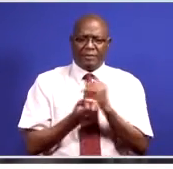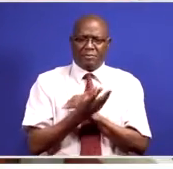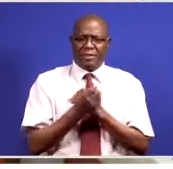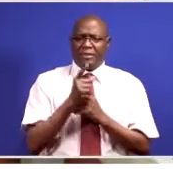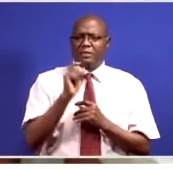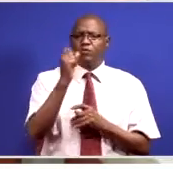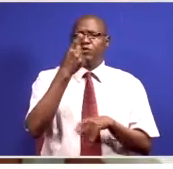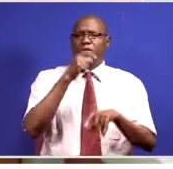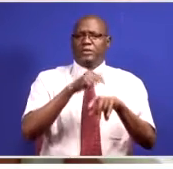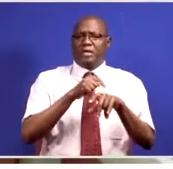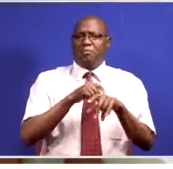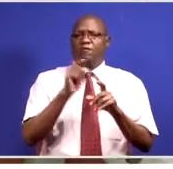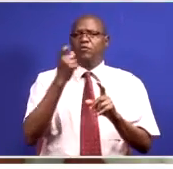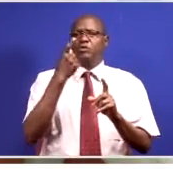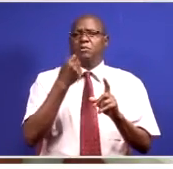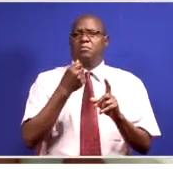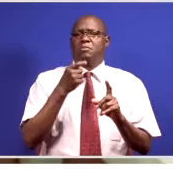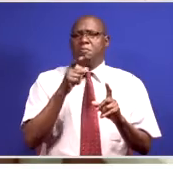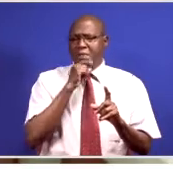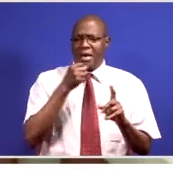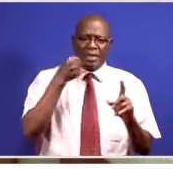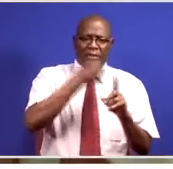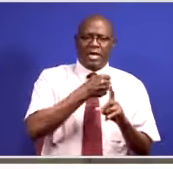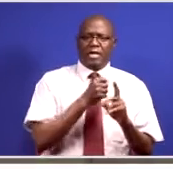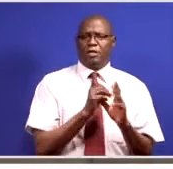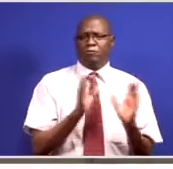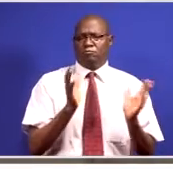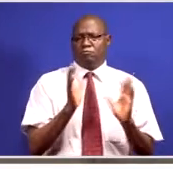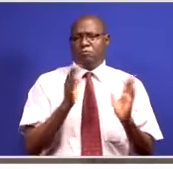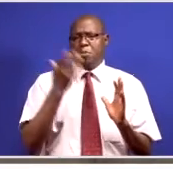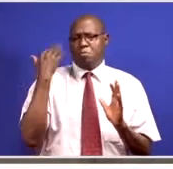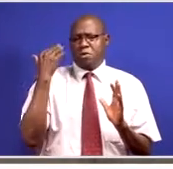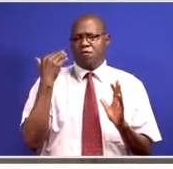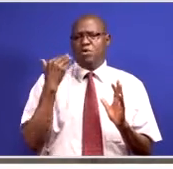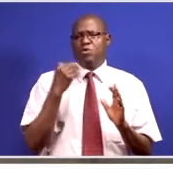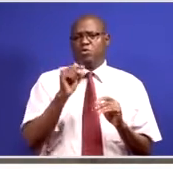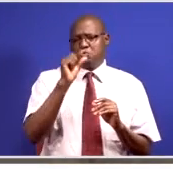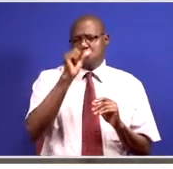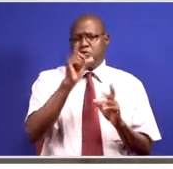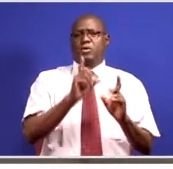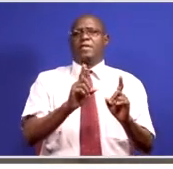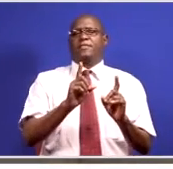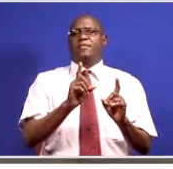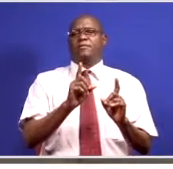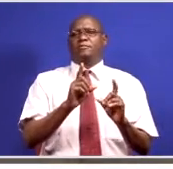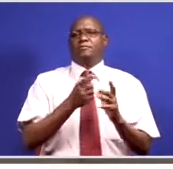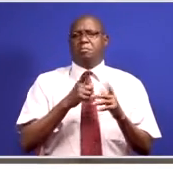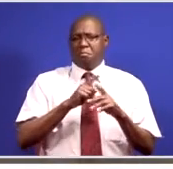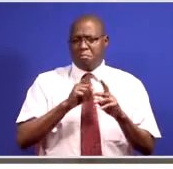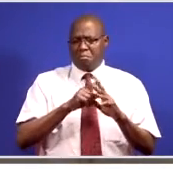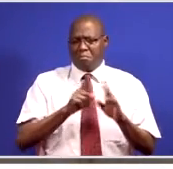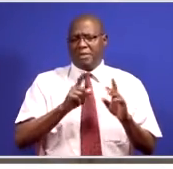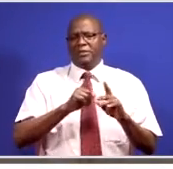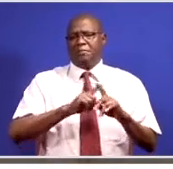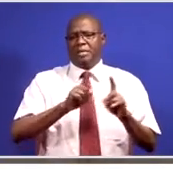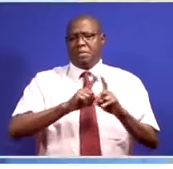time Kanubi was attacked, but that he had just recently narrowly escaped the attack after his eldest wife cried for help and alerted the